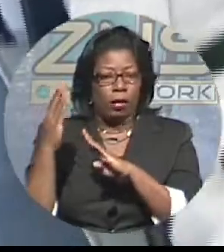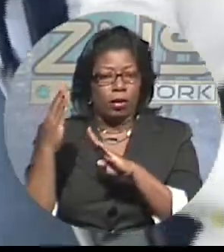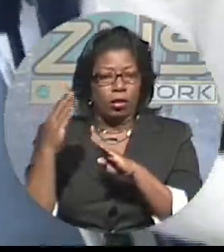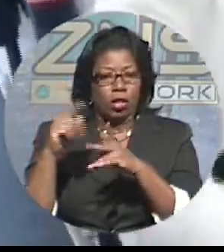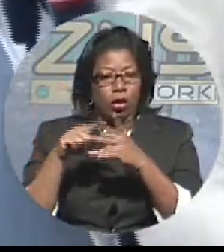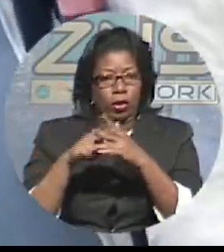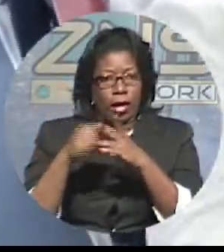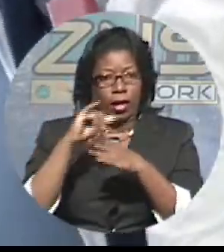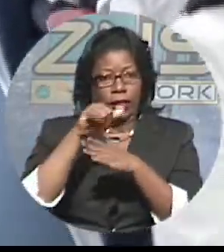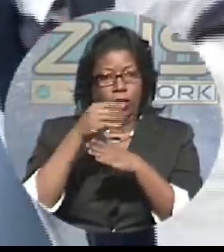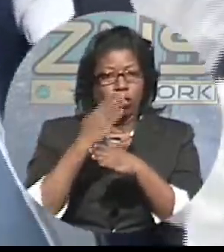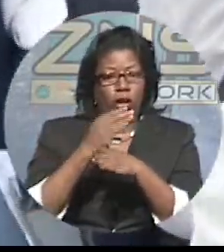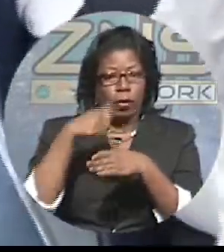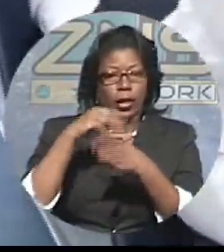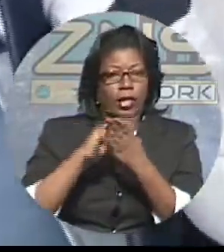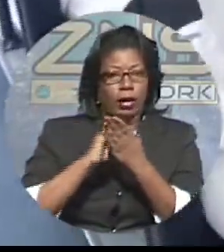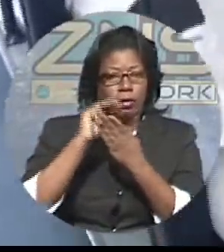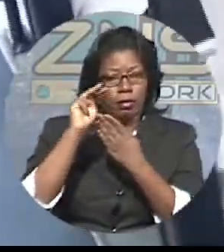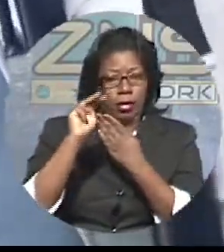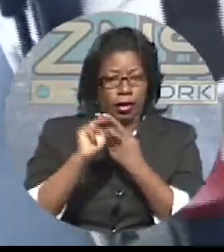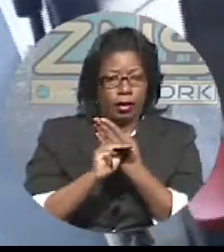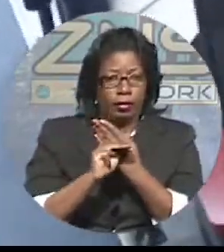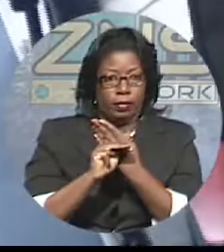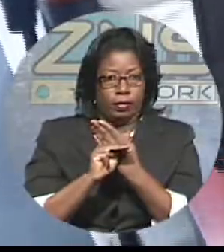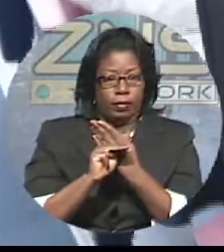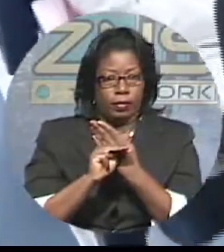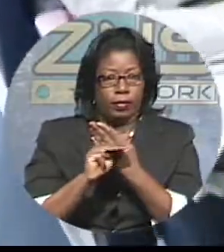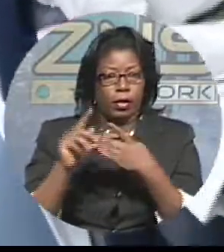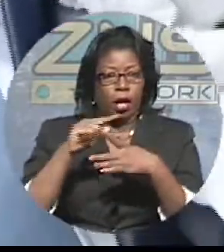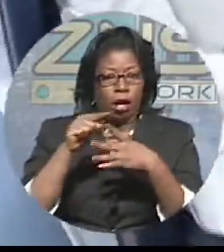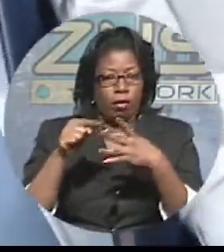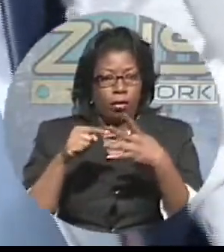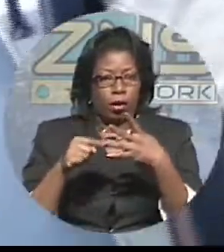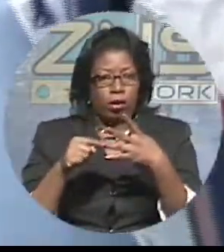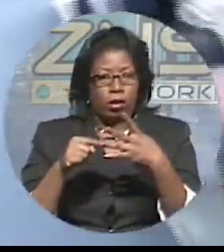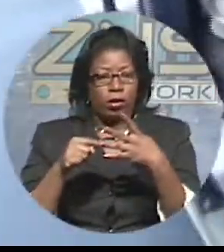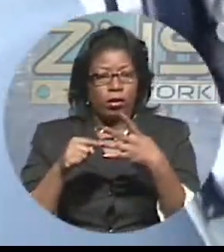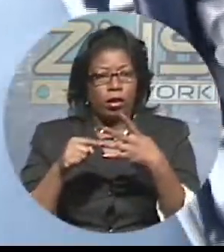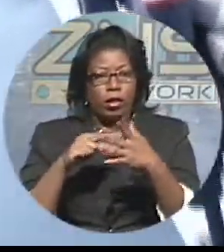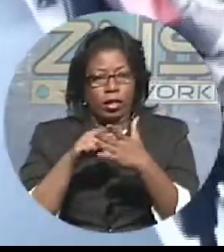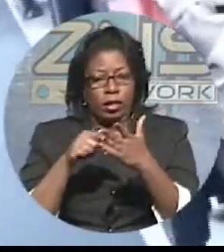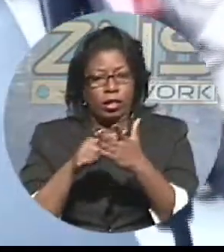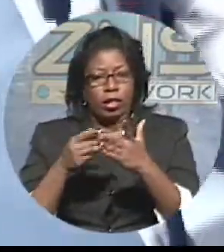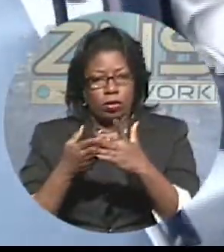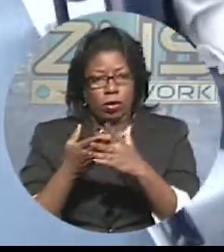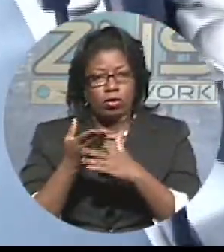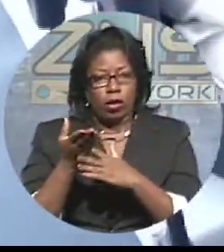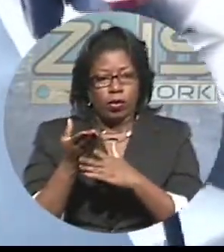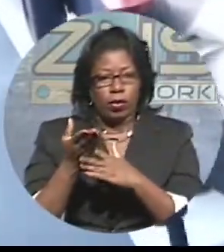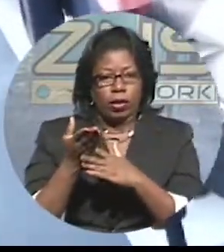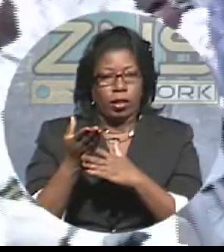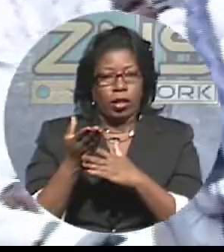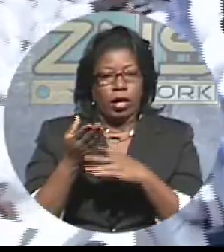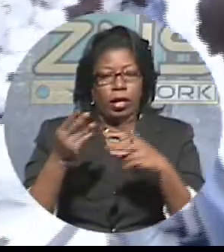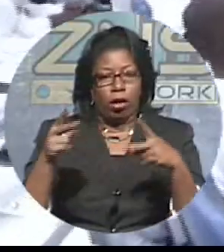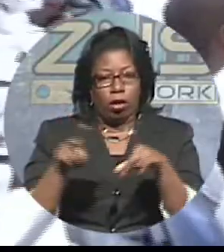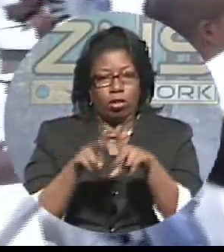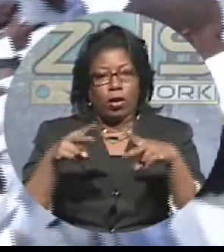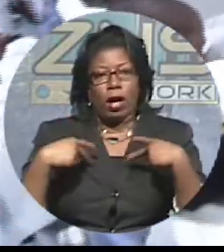training includes following the Defense Force's core principles. Among them, transparency, accountability, integrity, and fair